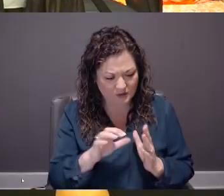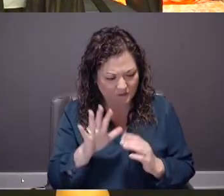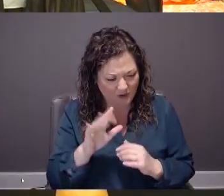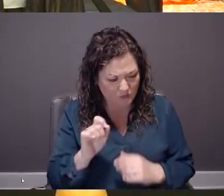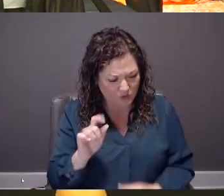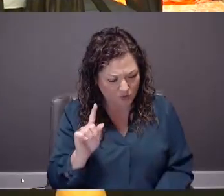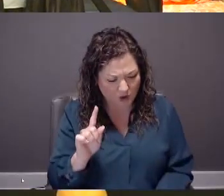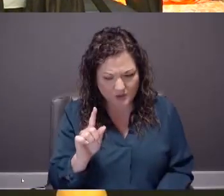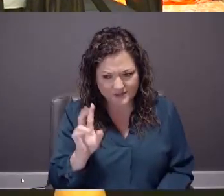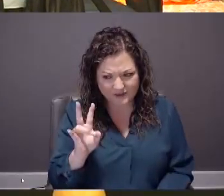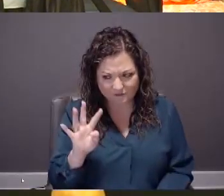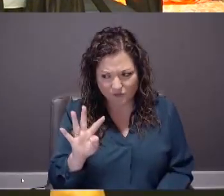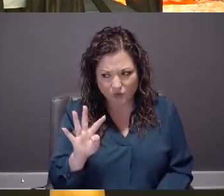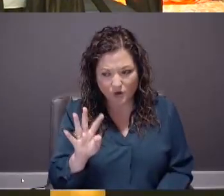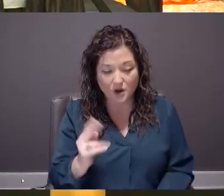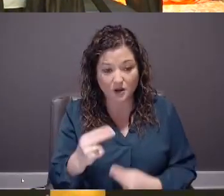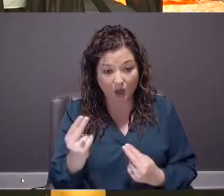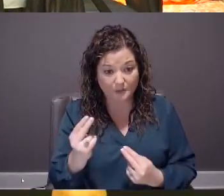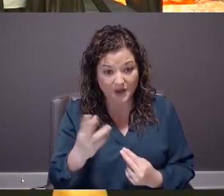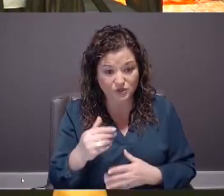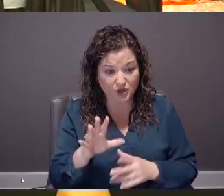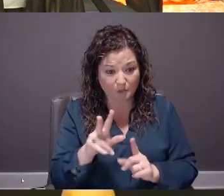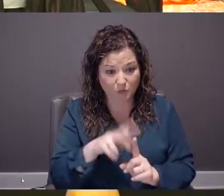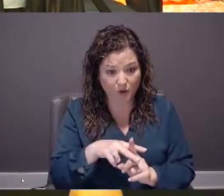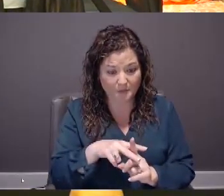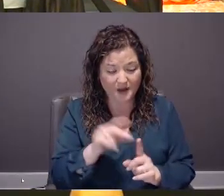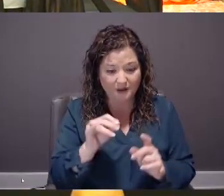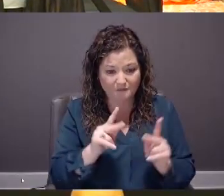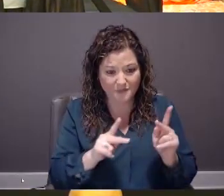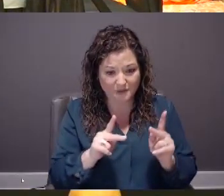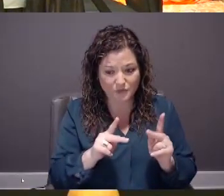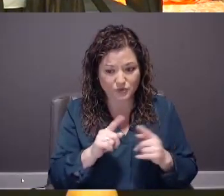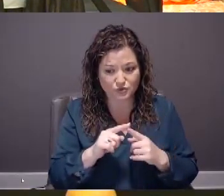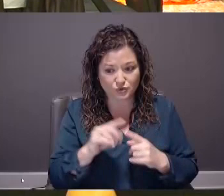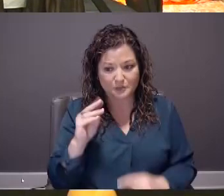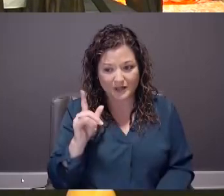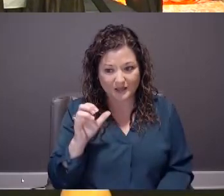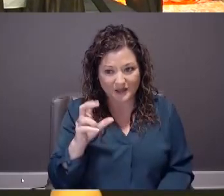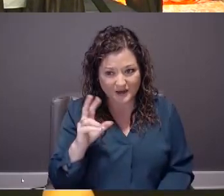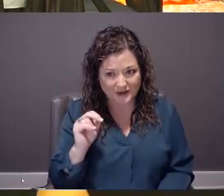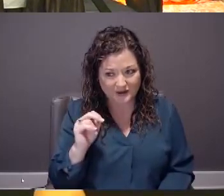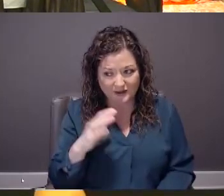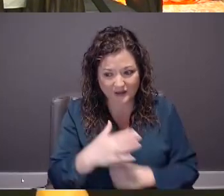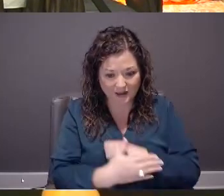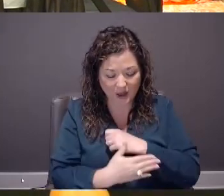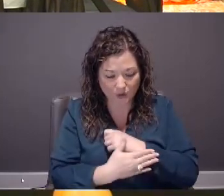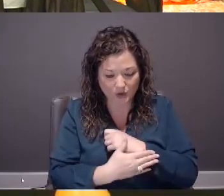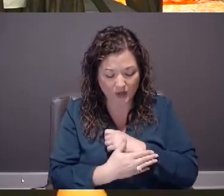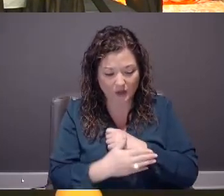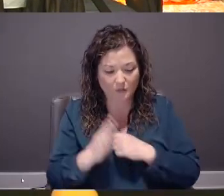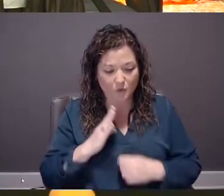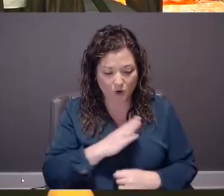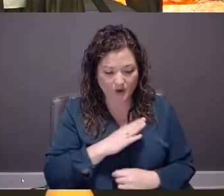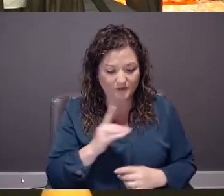551.074, nomination and appointment of individuals to McLennan County Central Appraisal District Board of Directors. We are now in executive session.